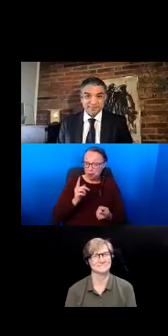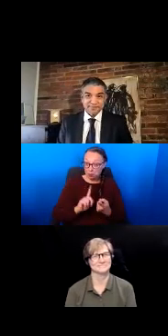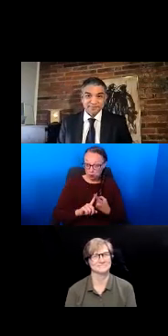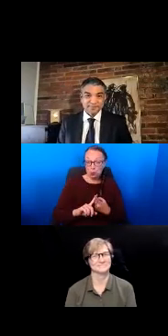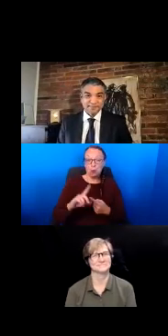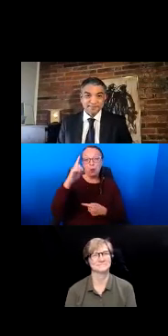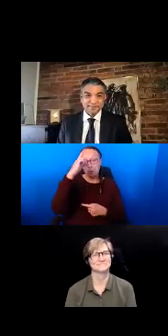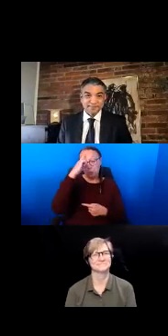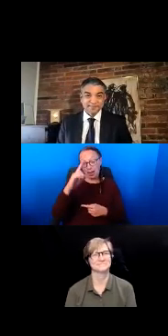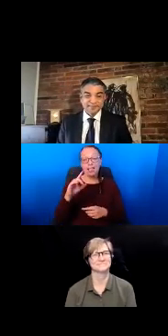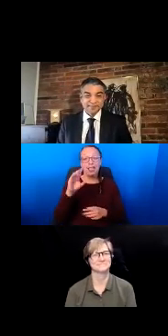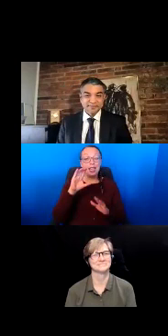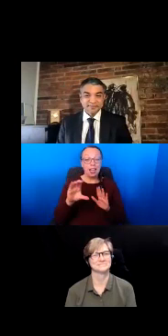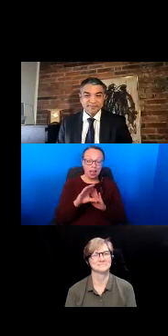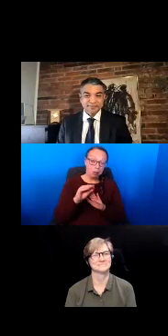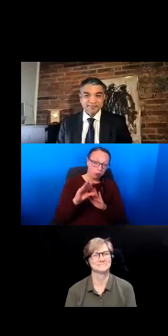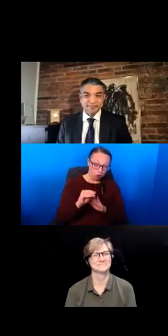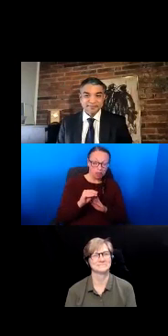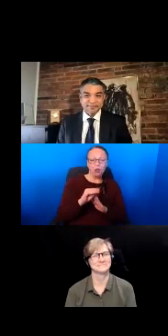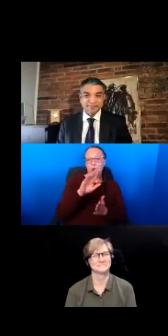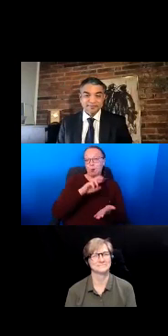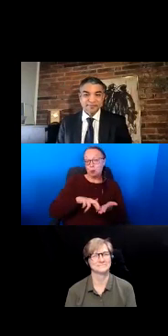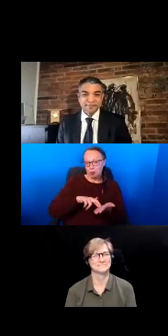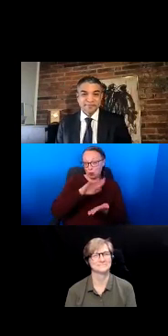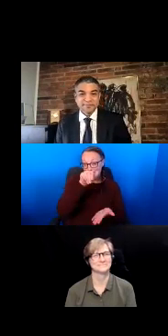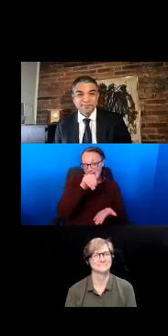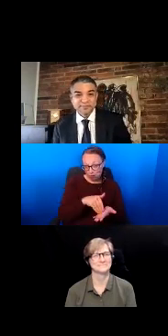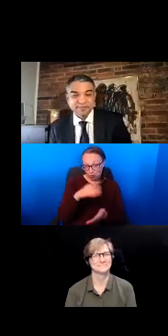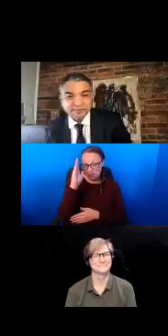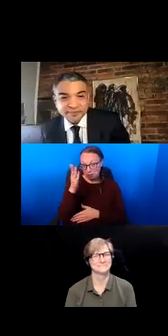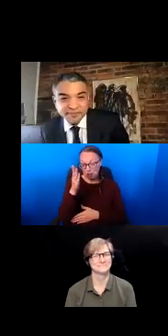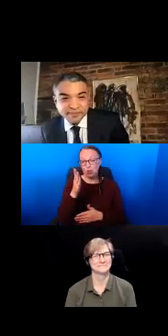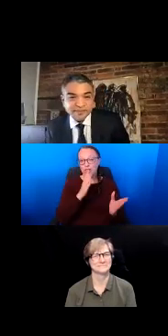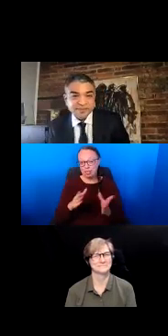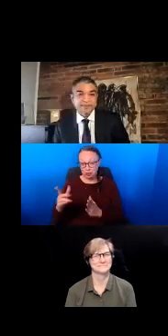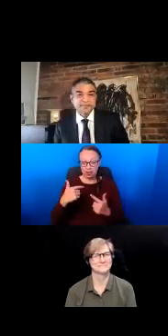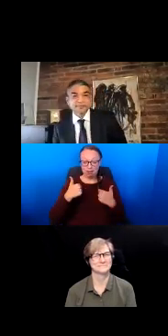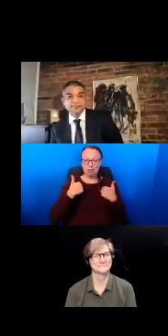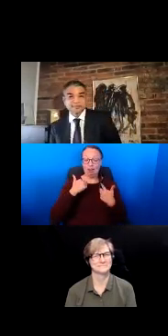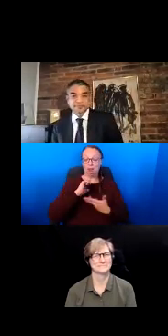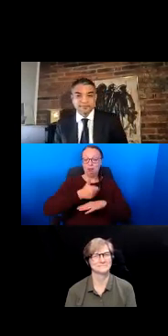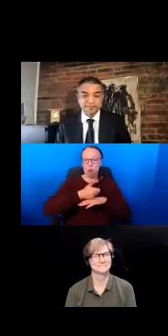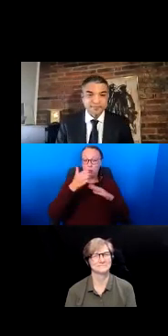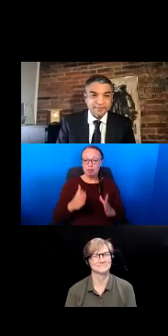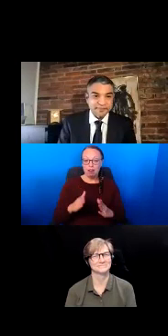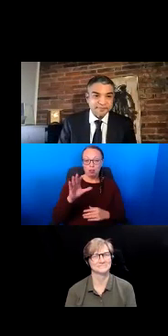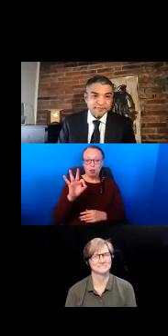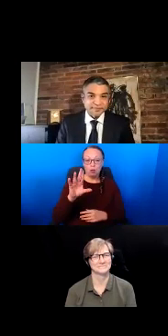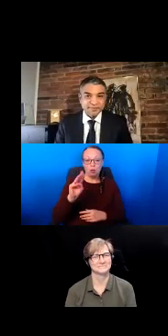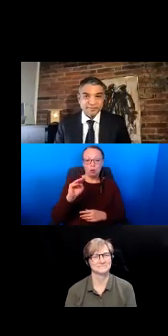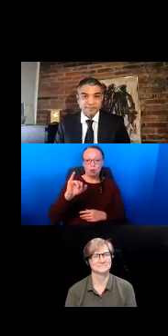Research Center Speaker Series at University of Connecticut. I am the organizer, Famika Haight, Director of